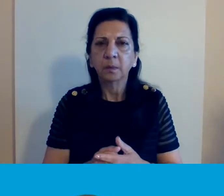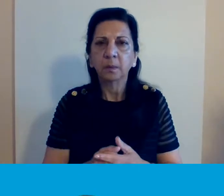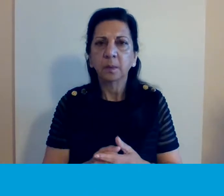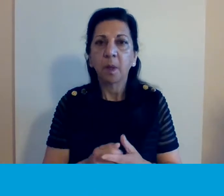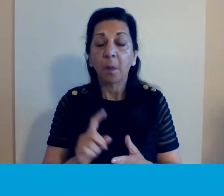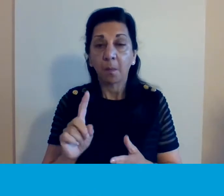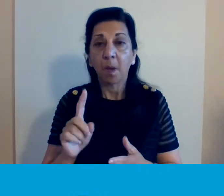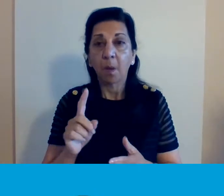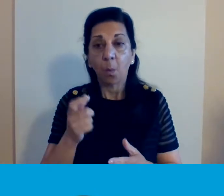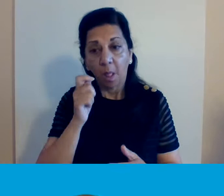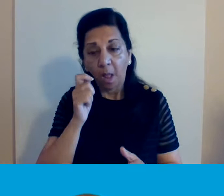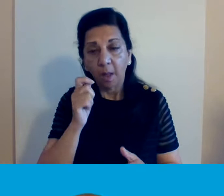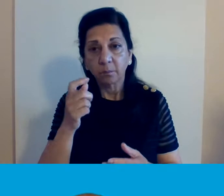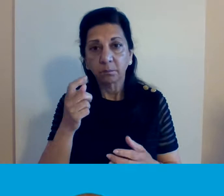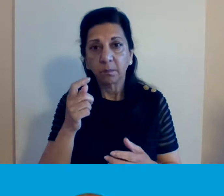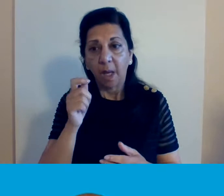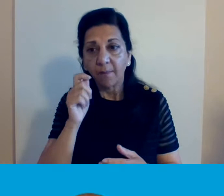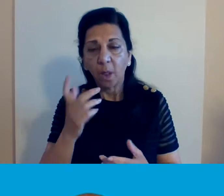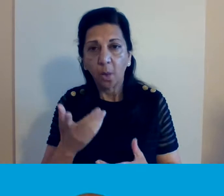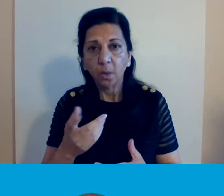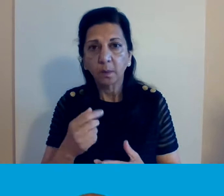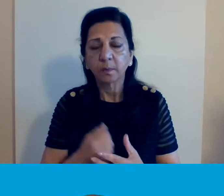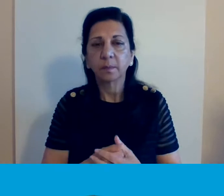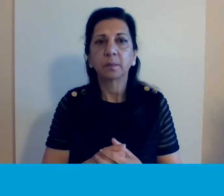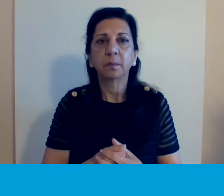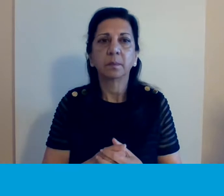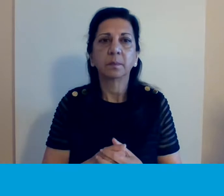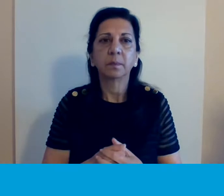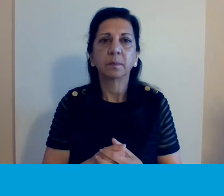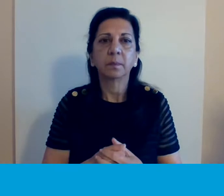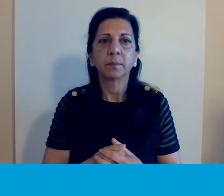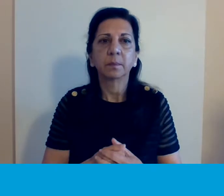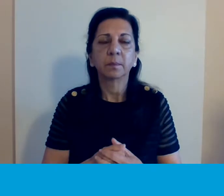back to spoke on those.